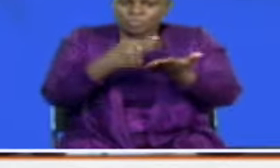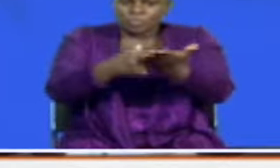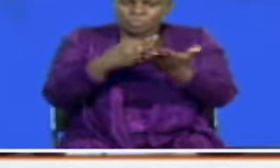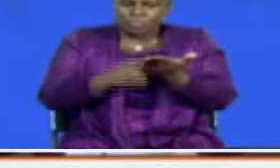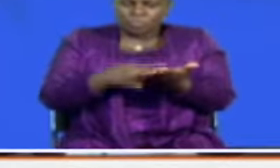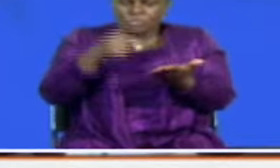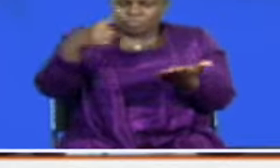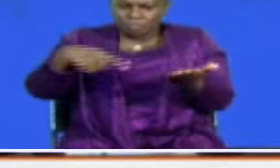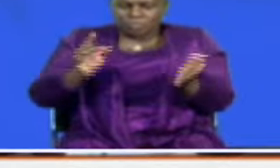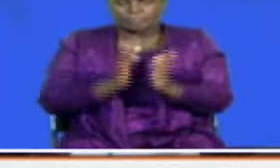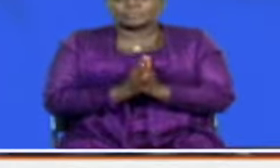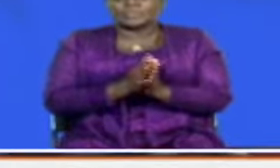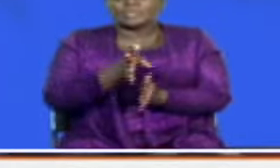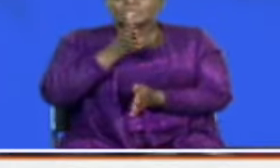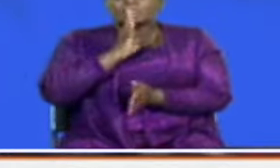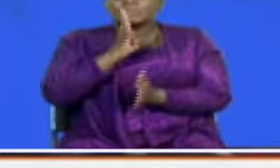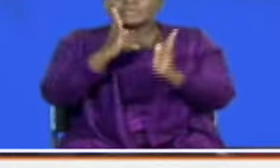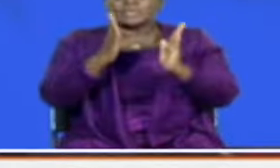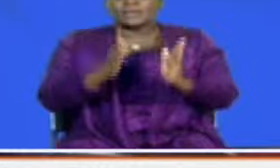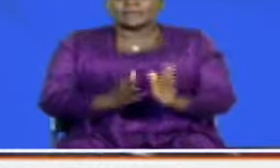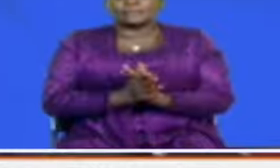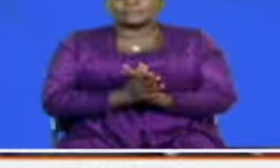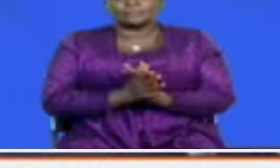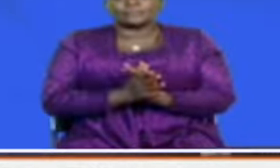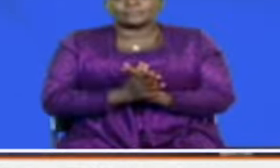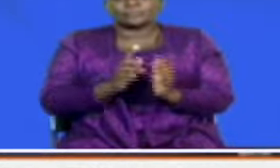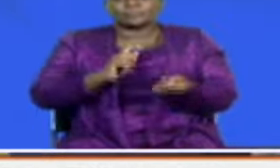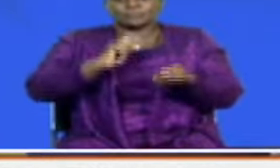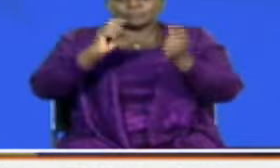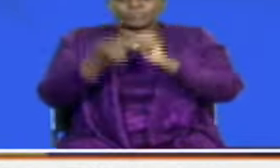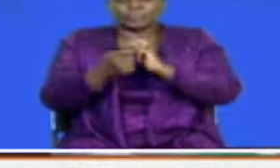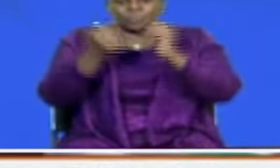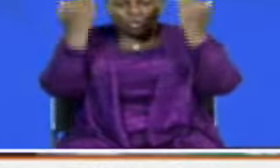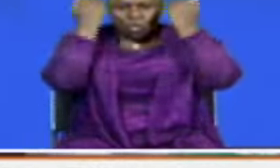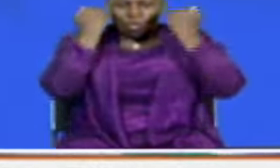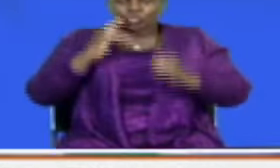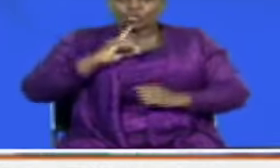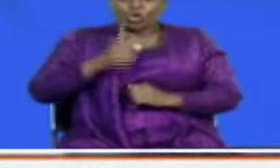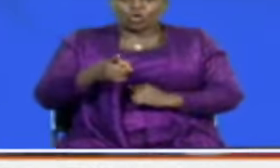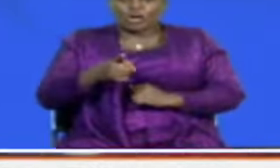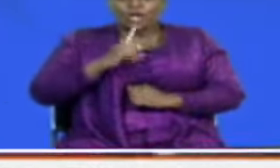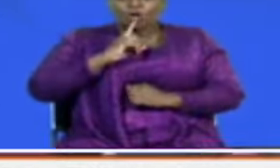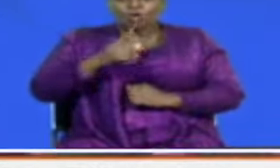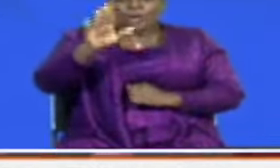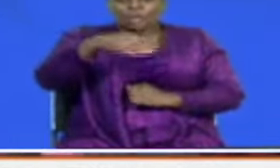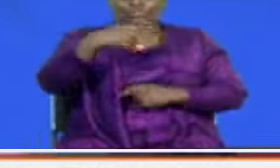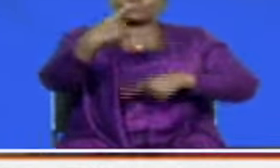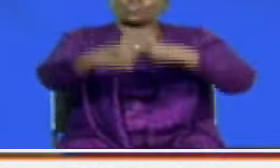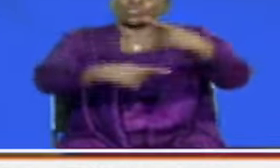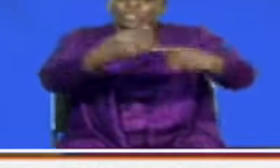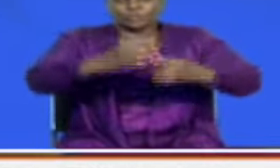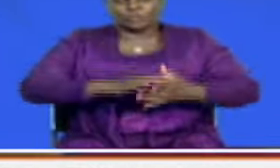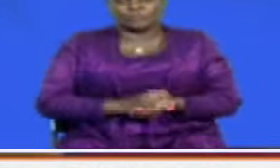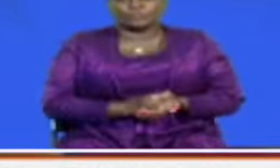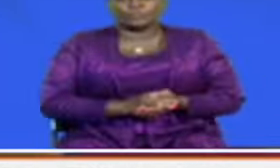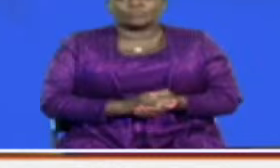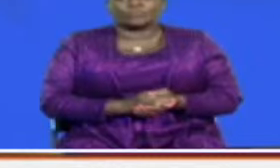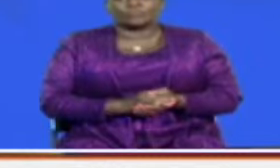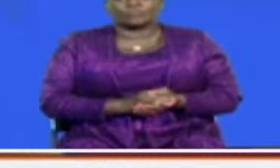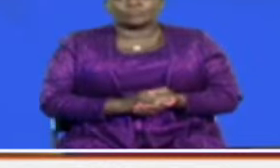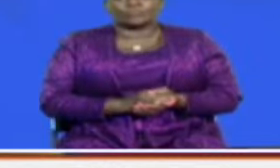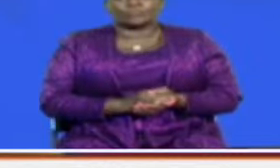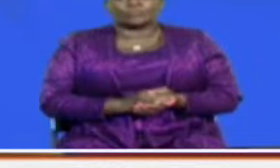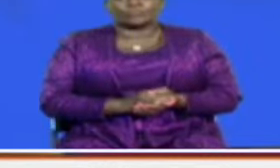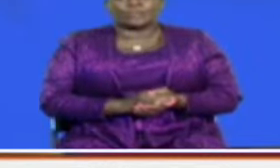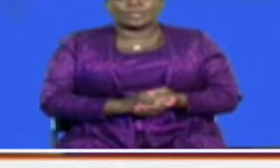and passing it. Speaker Patrick Mutai overruled the court order and directed the House to proceed with the matter. I give